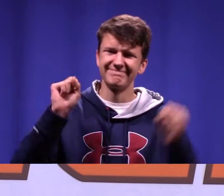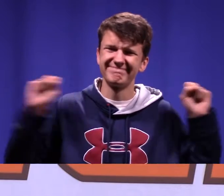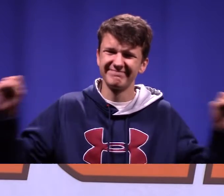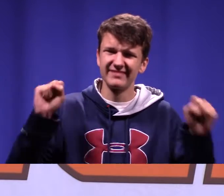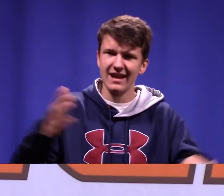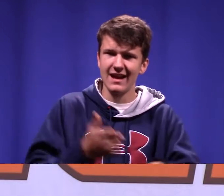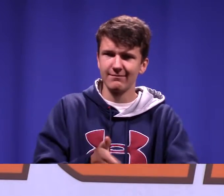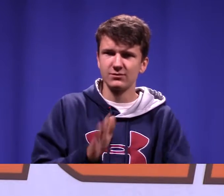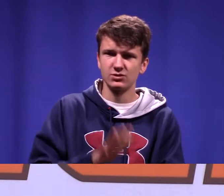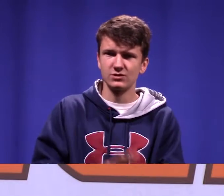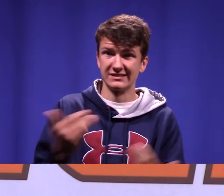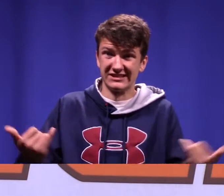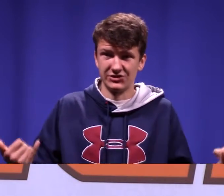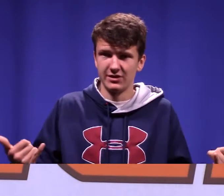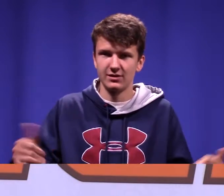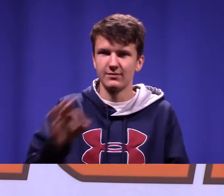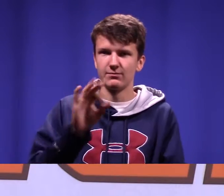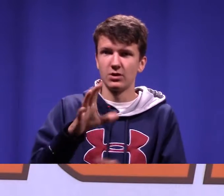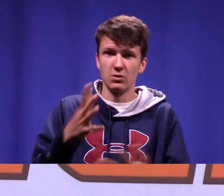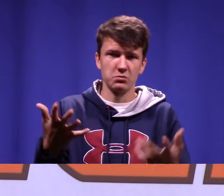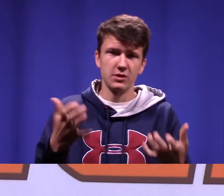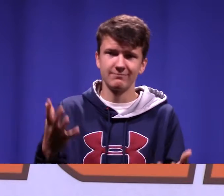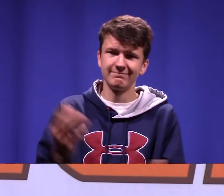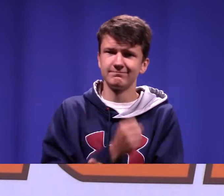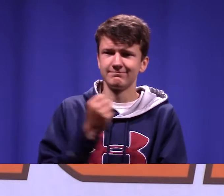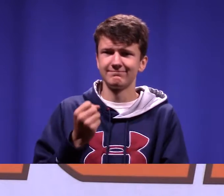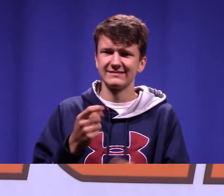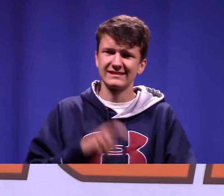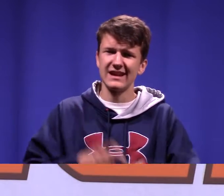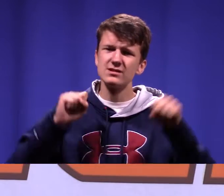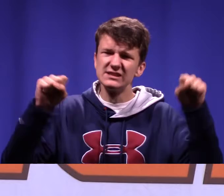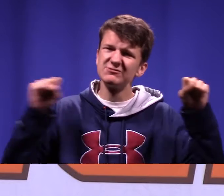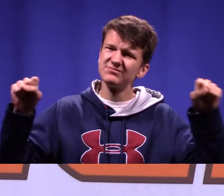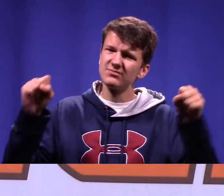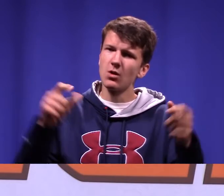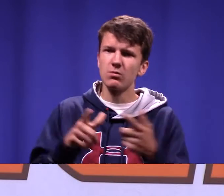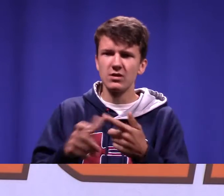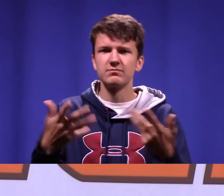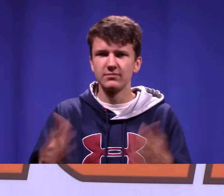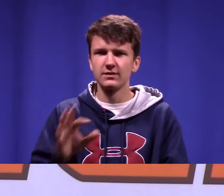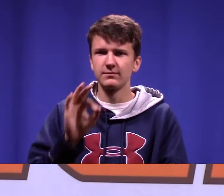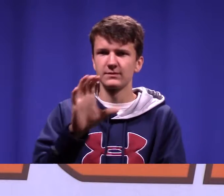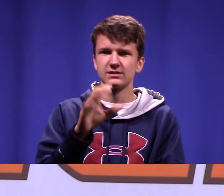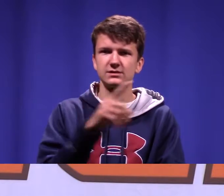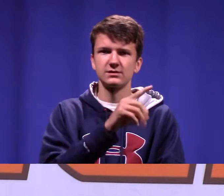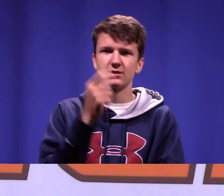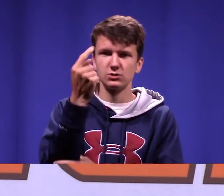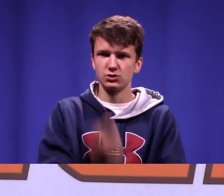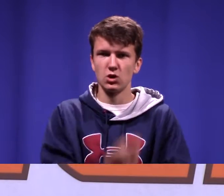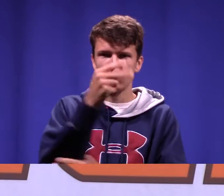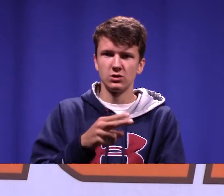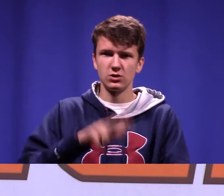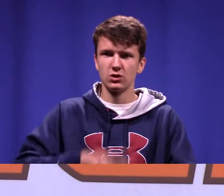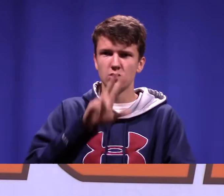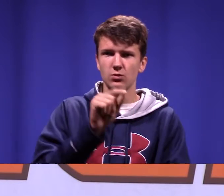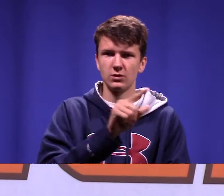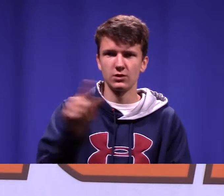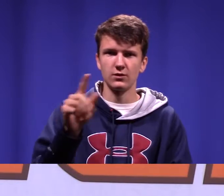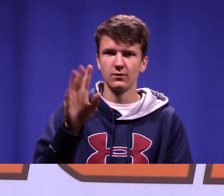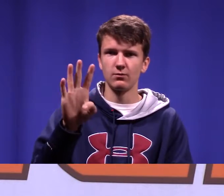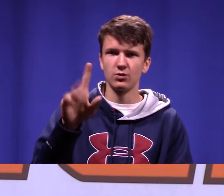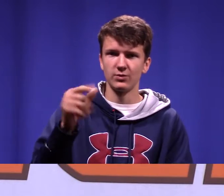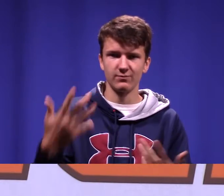lifting begins today in the fitness center. All students interested in extra workout time may use the fitness center on Tuesdays and Thursdays from 3